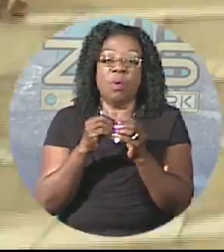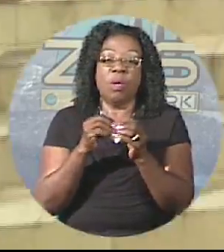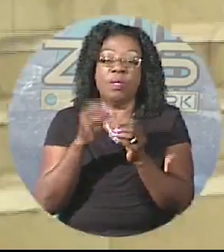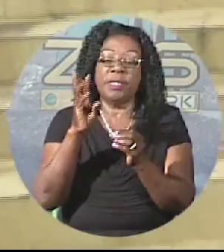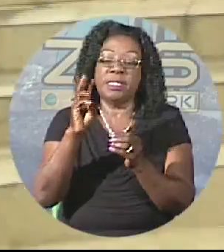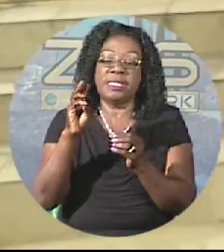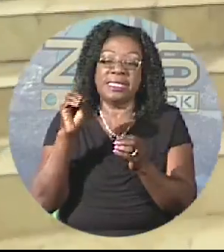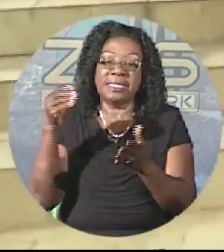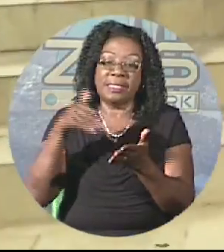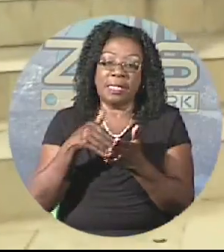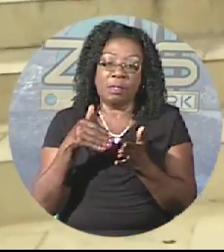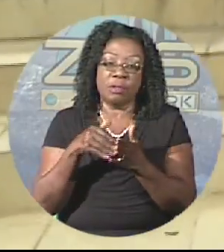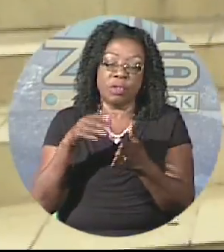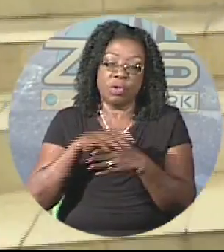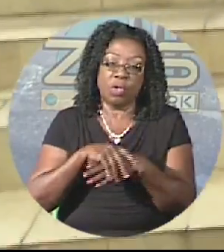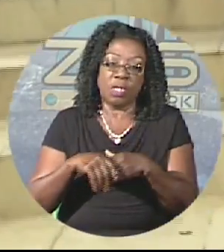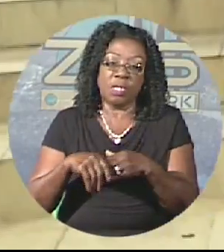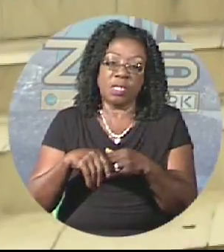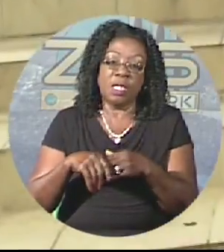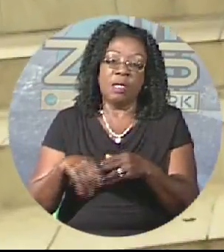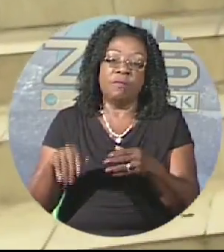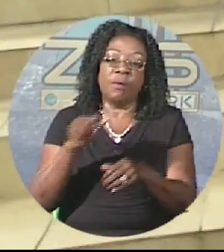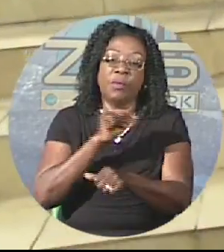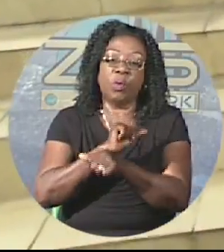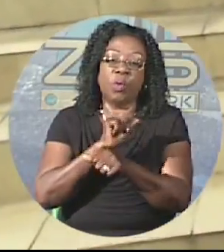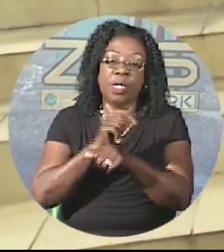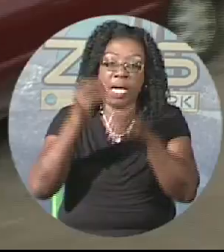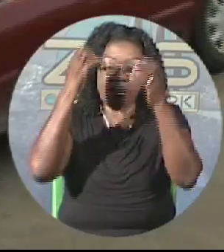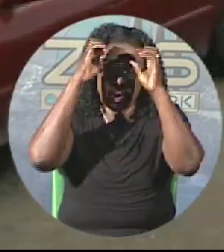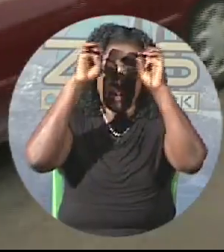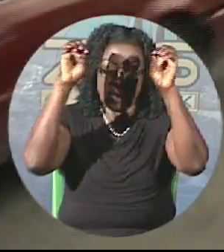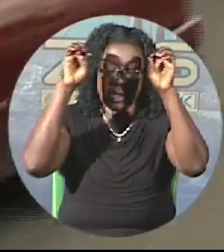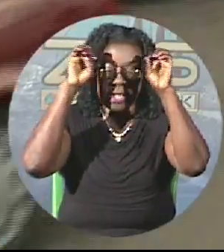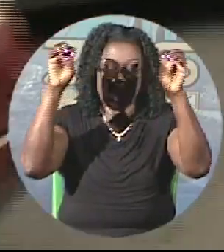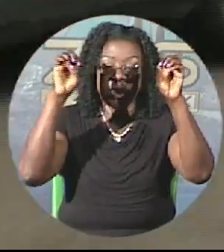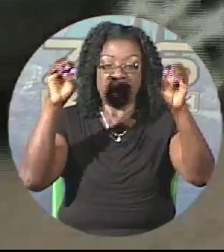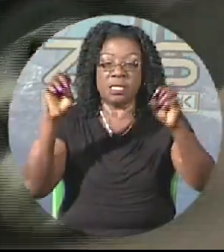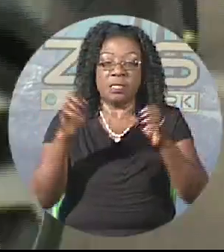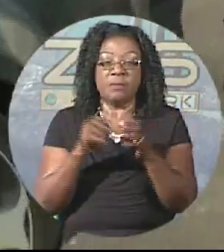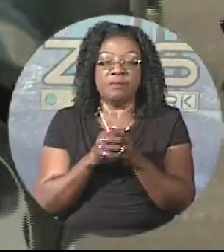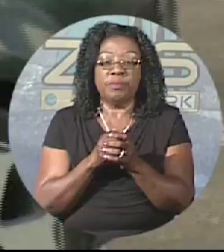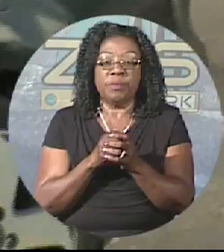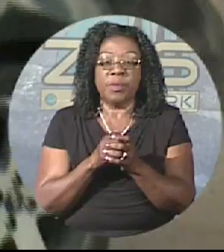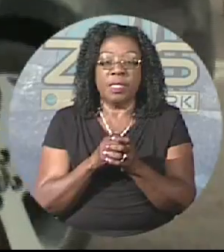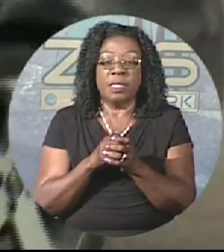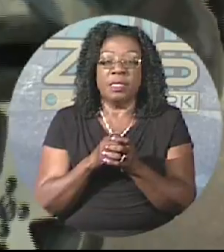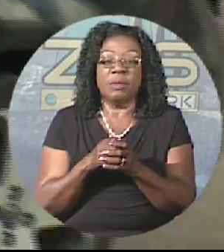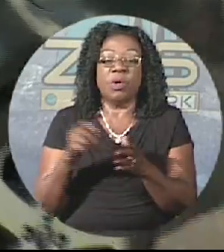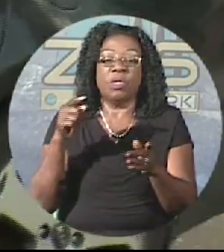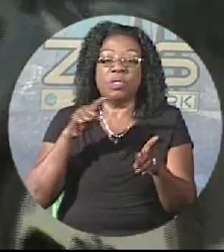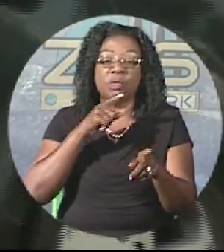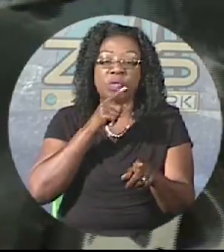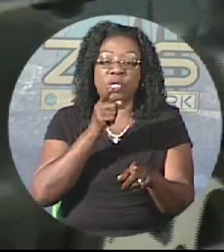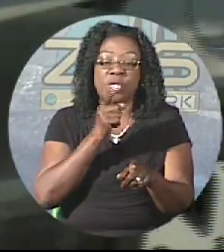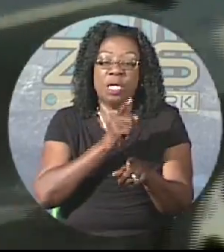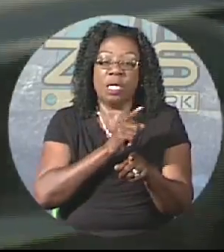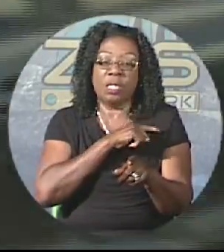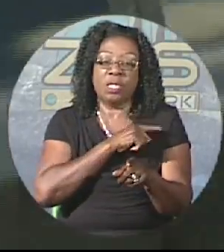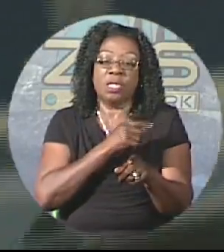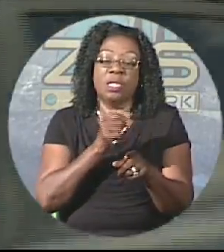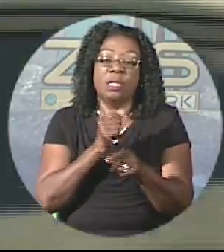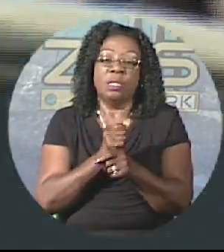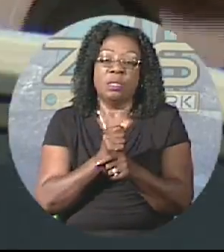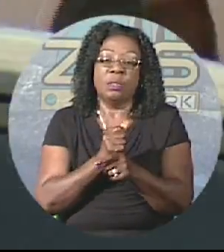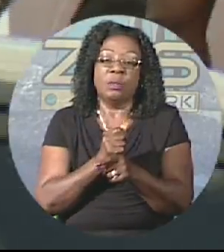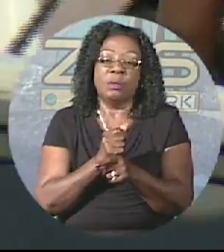of the Ministry of Education. Wilson, a chief clerk at the ministry, was further charged with altering the overtime records of Bridgewater